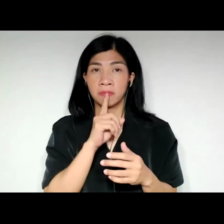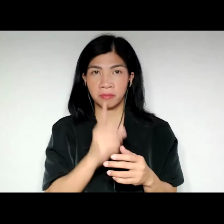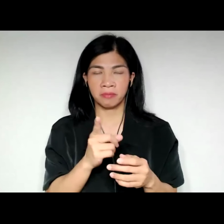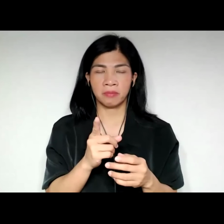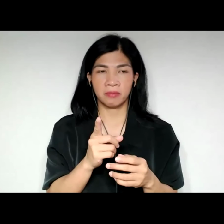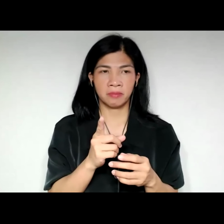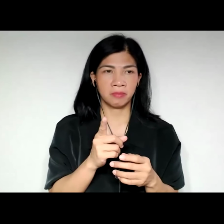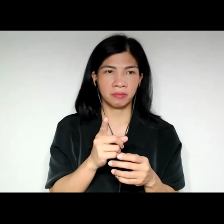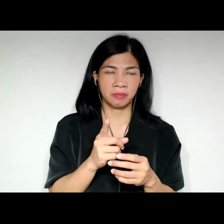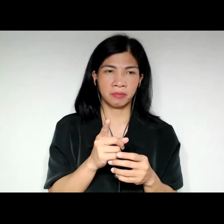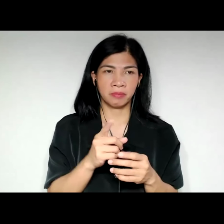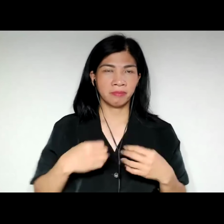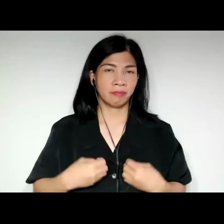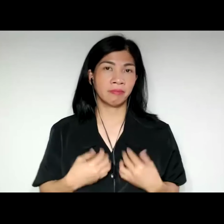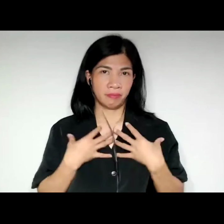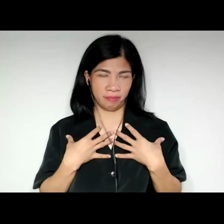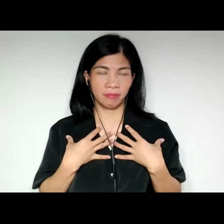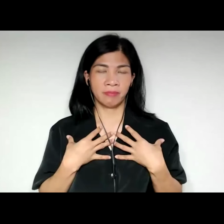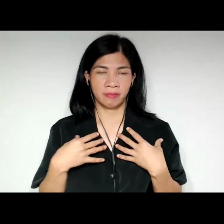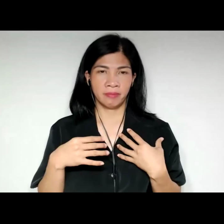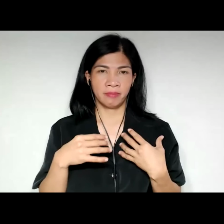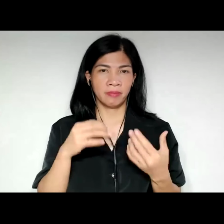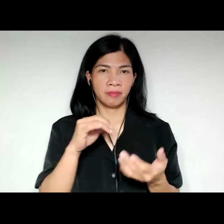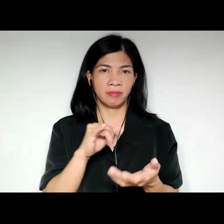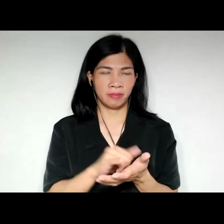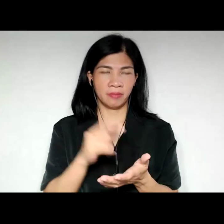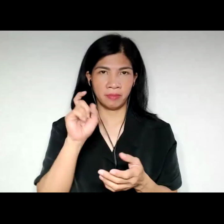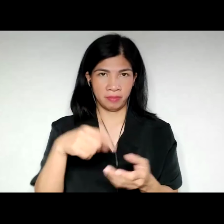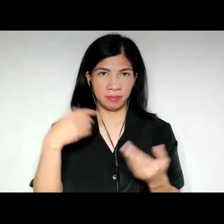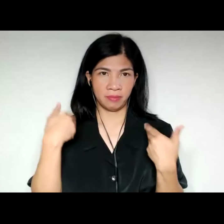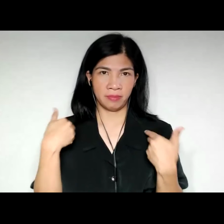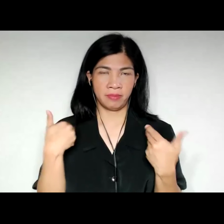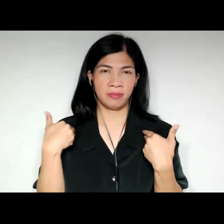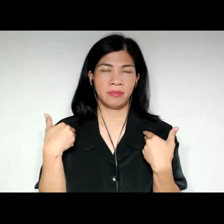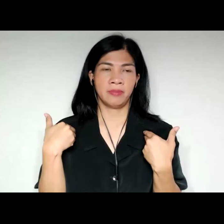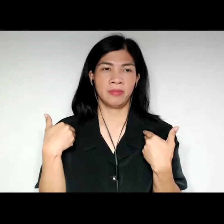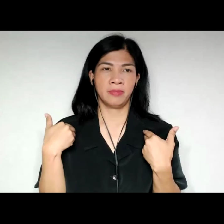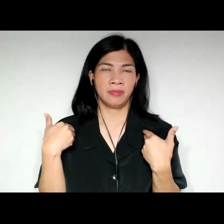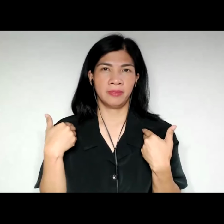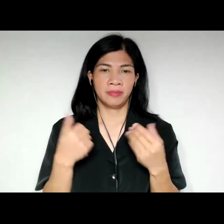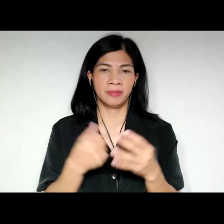inspiring posts that we should have. And, you know, I think,